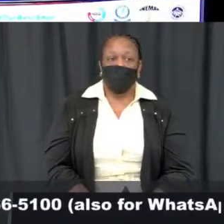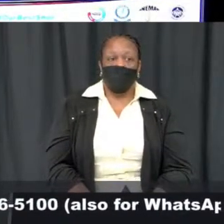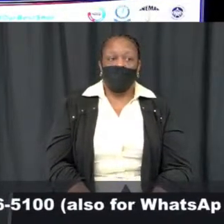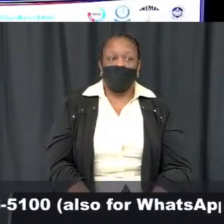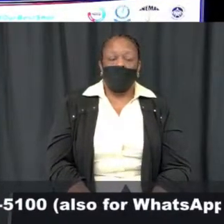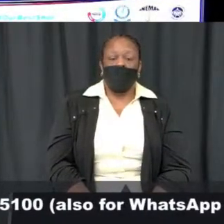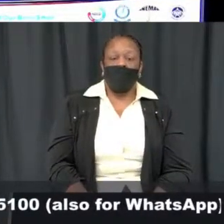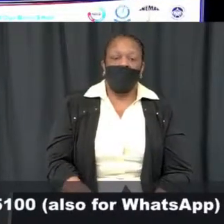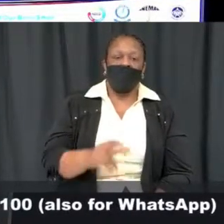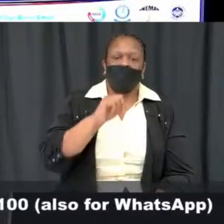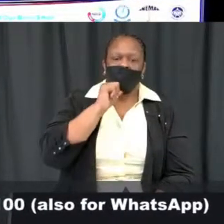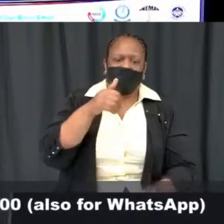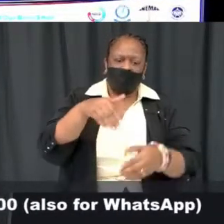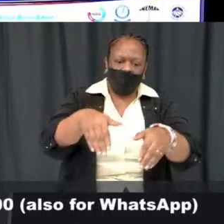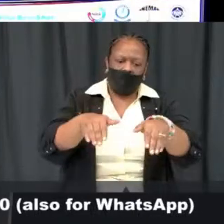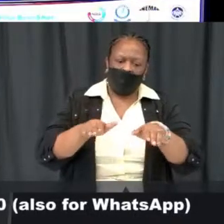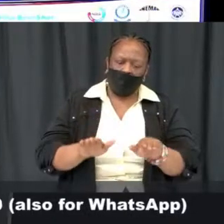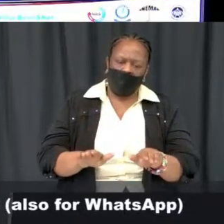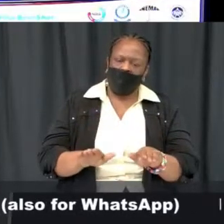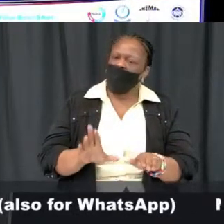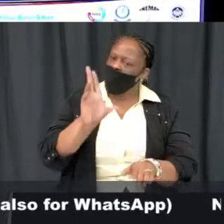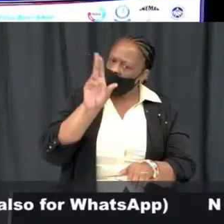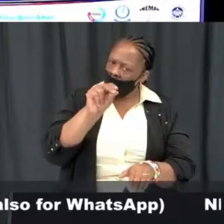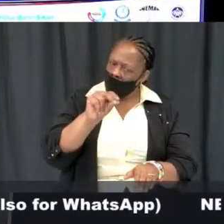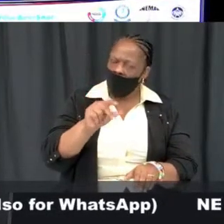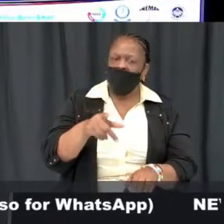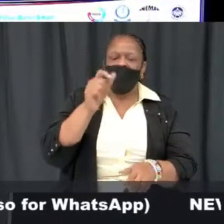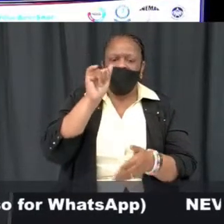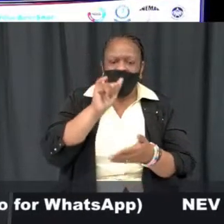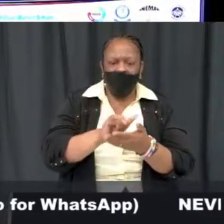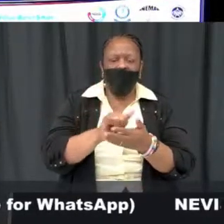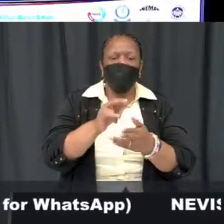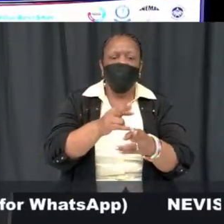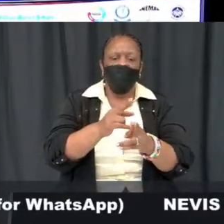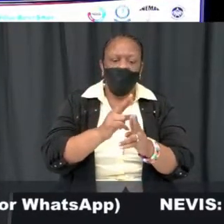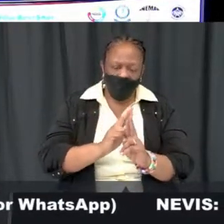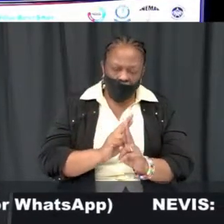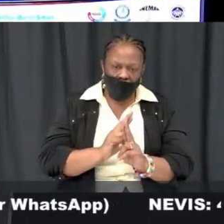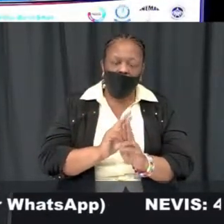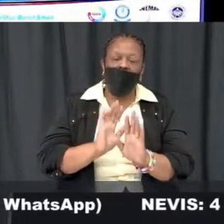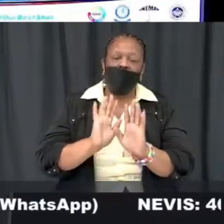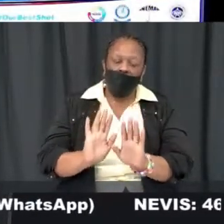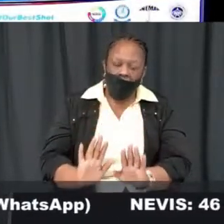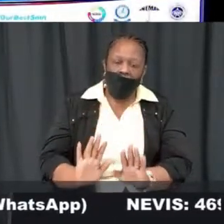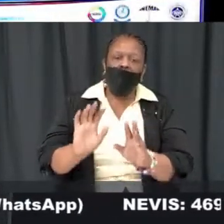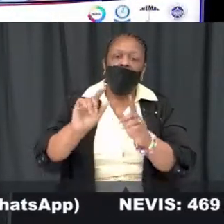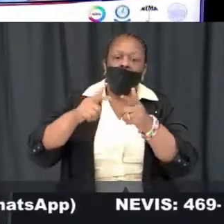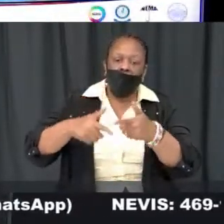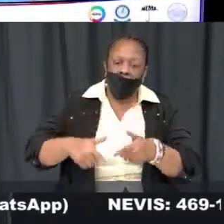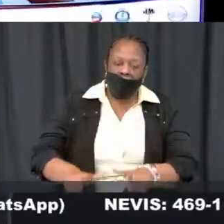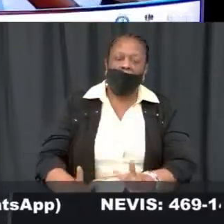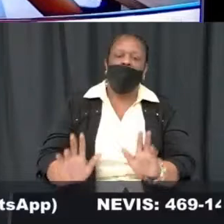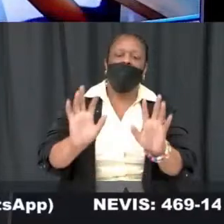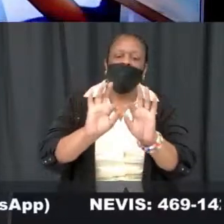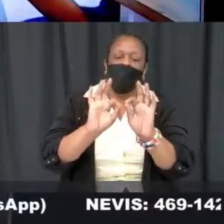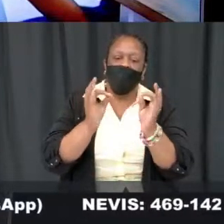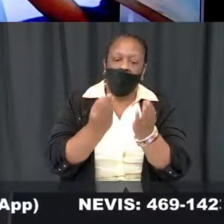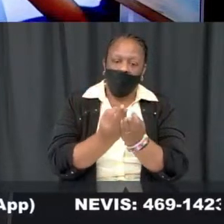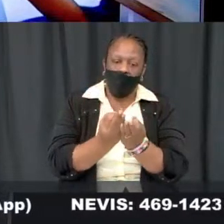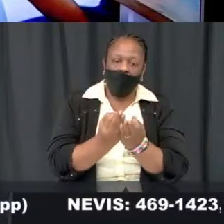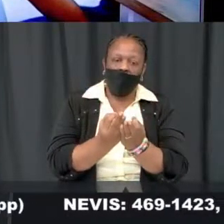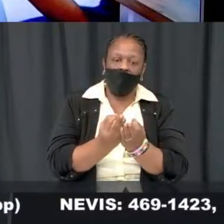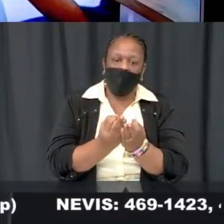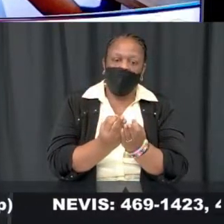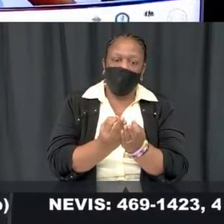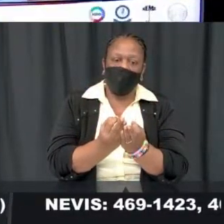I believe that we need to give the family a time to mourn and so I will not be responding to